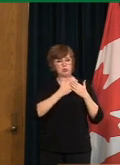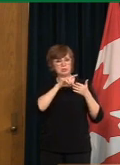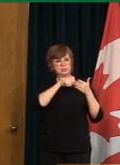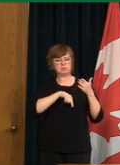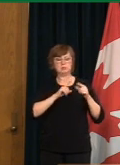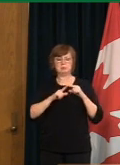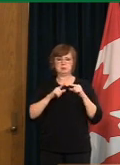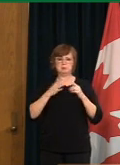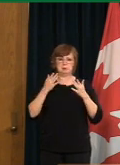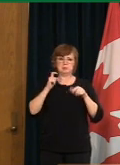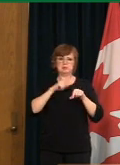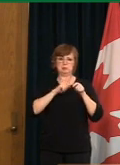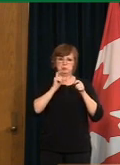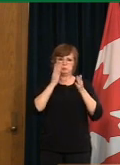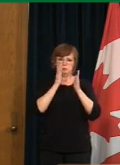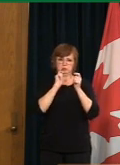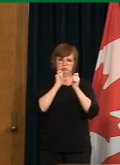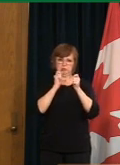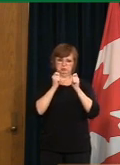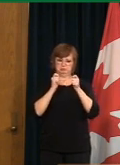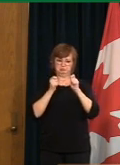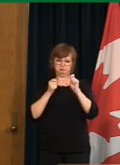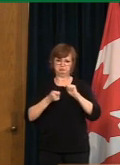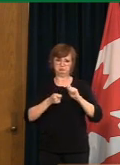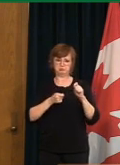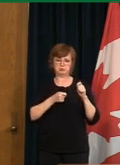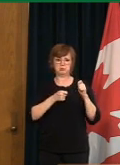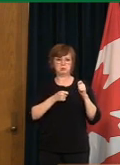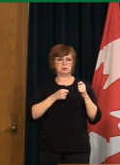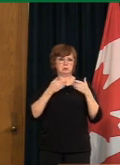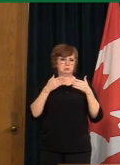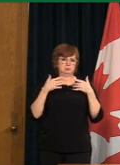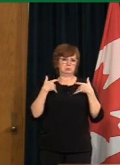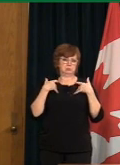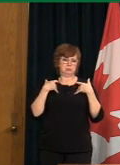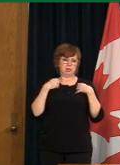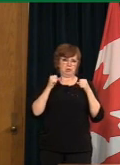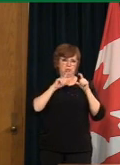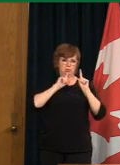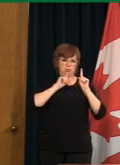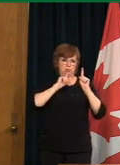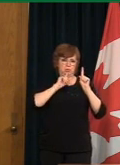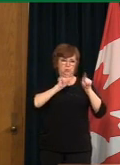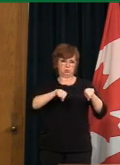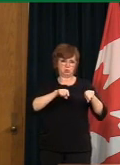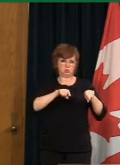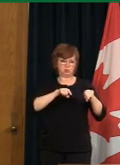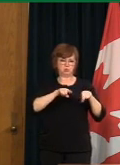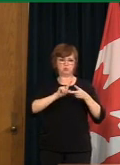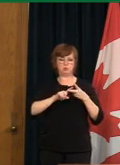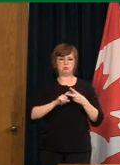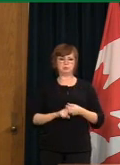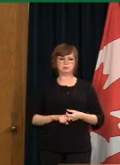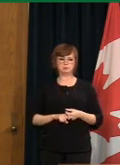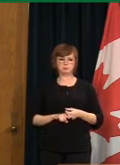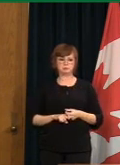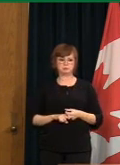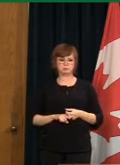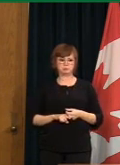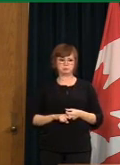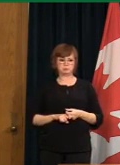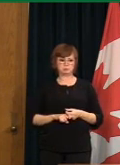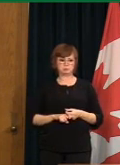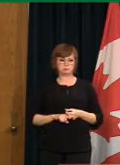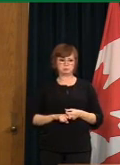Reopen Saskatchewan guidelines, either through a public health order or through updates to the Reopen Saskatchewan guidelines. Some of these may be